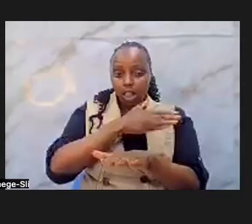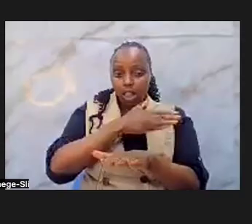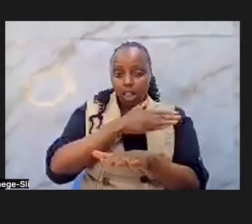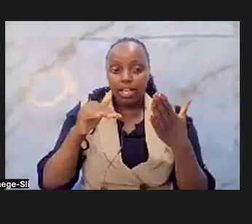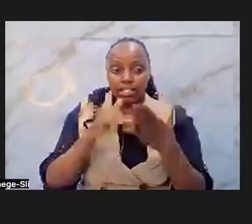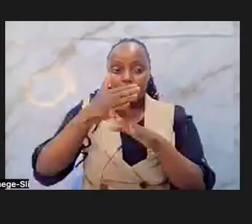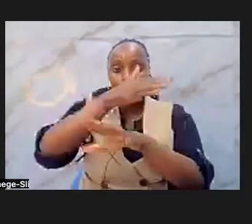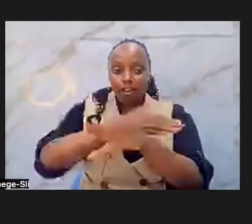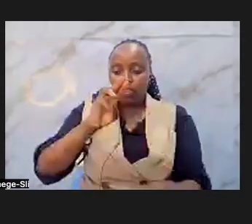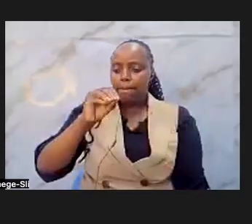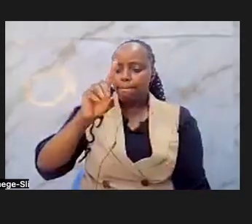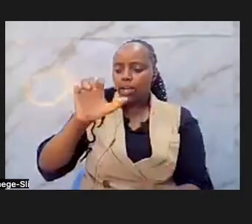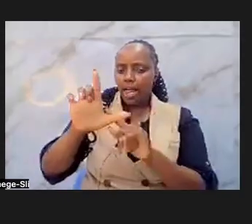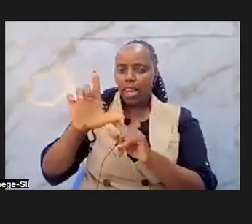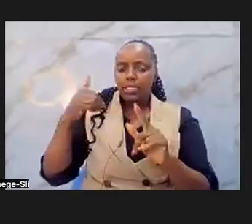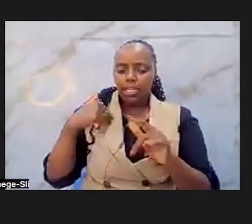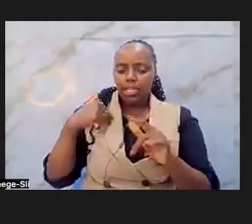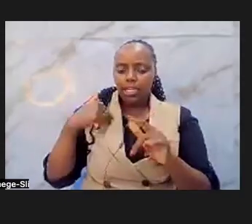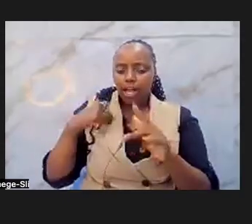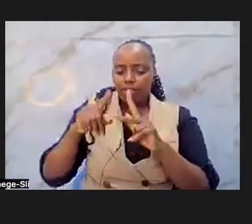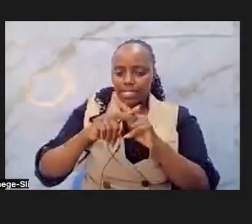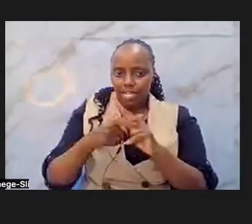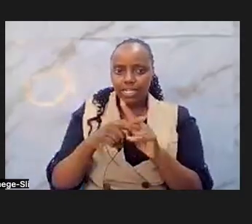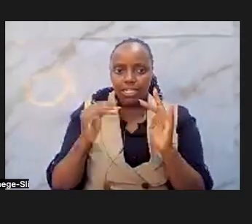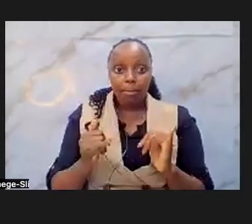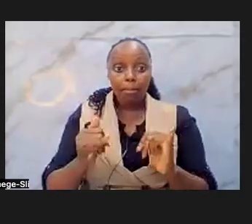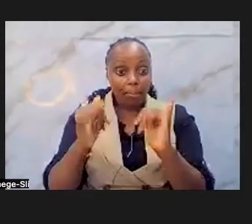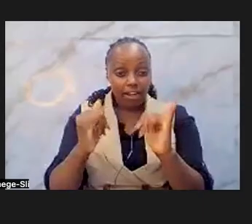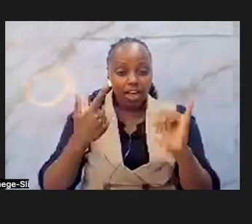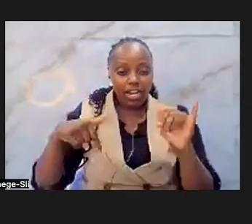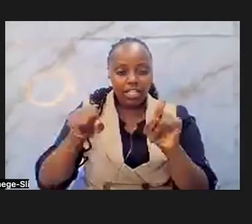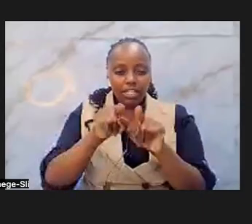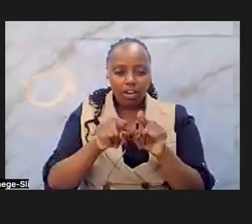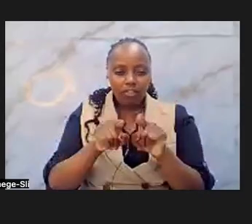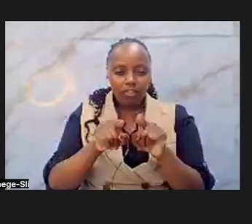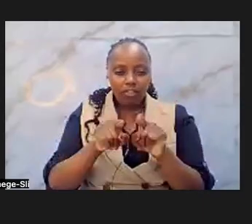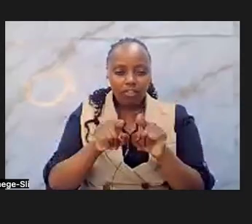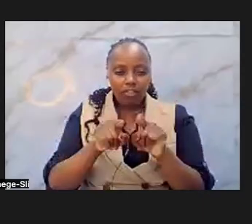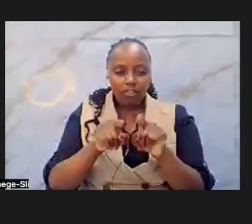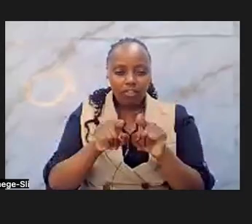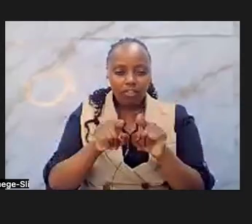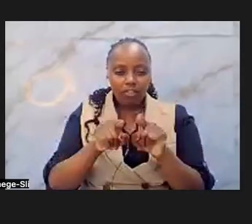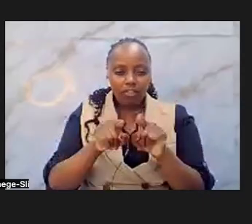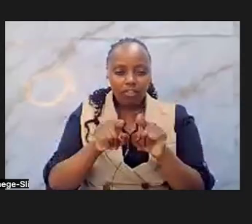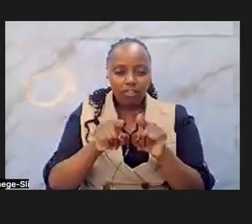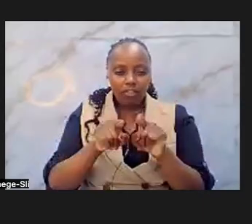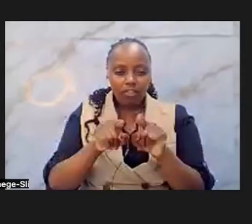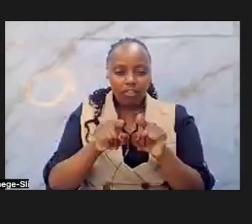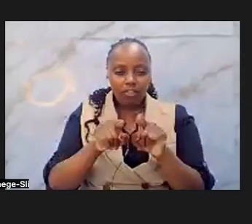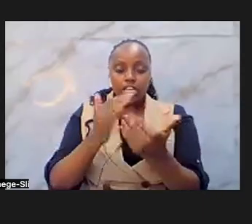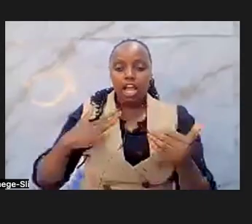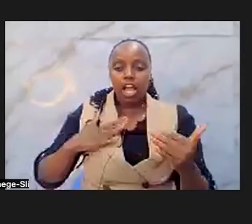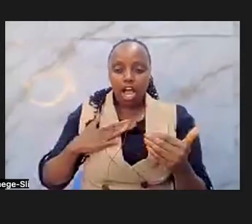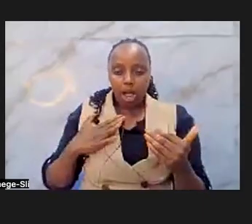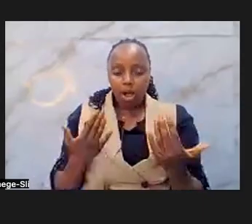would barely reach a minimum of attending we would previously reach a monthly target. But in